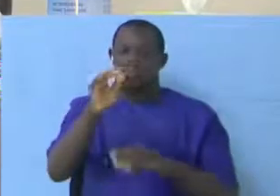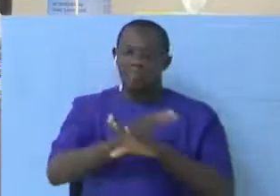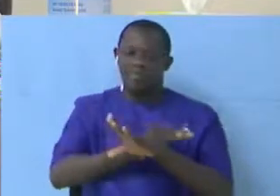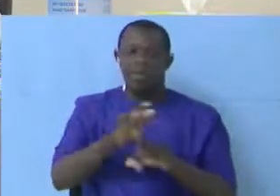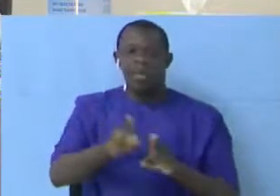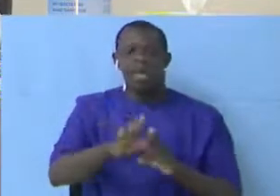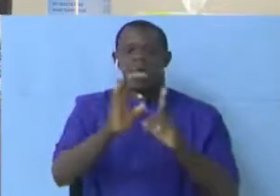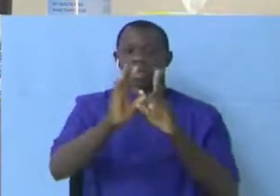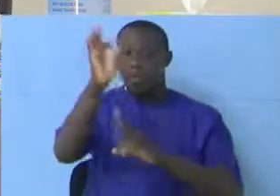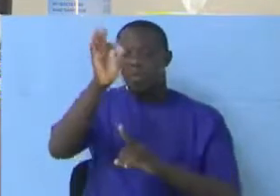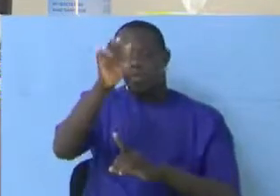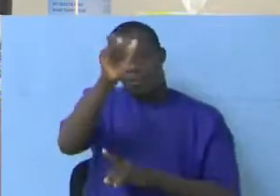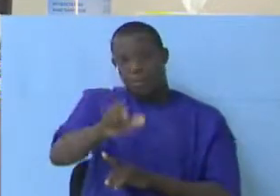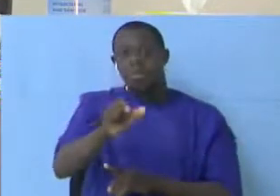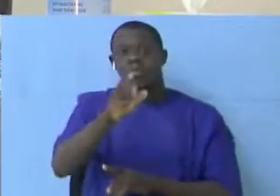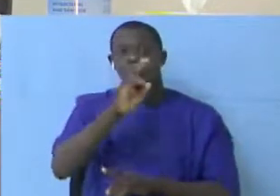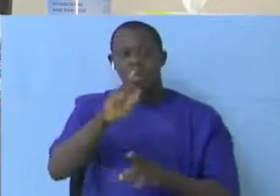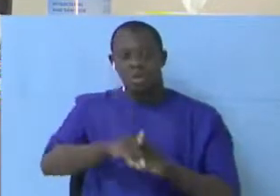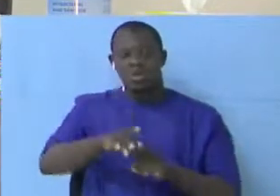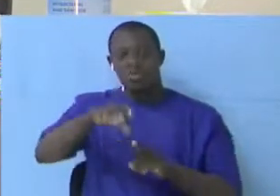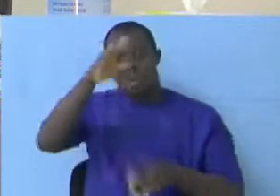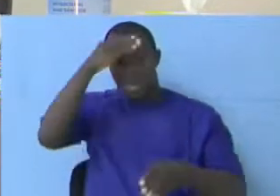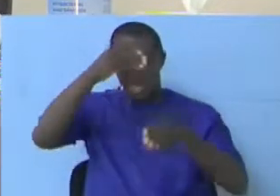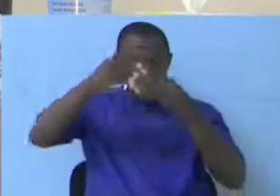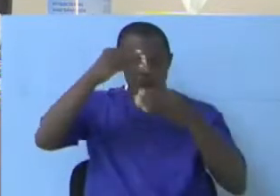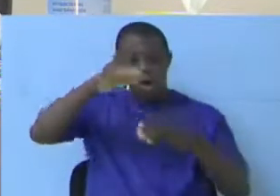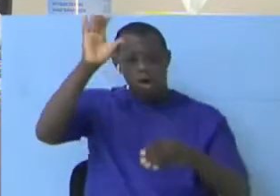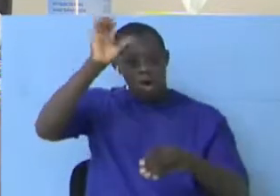Especially for a person who is learned in the law.